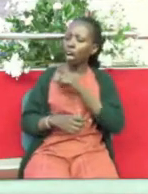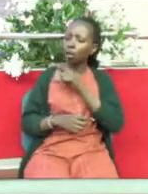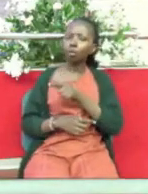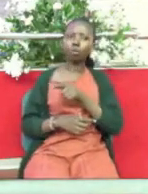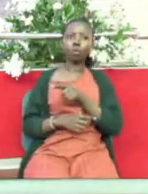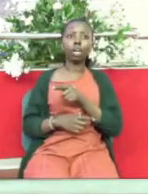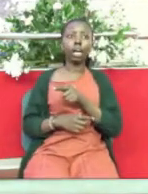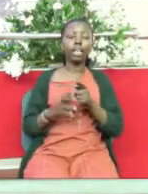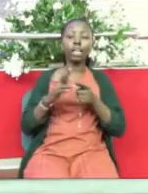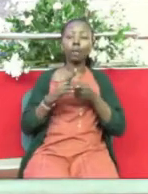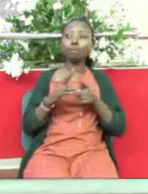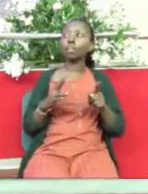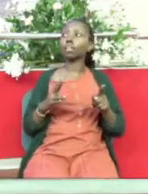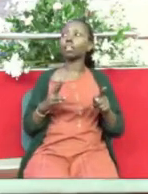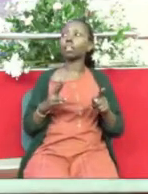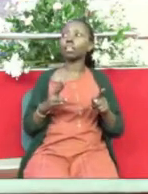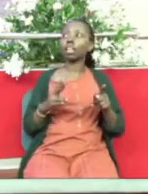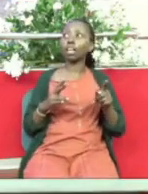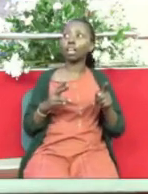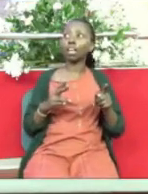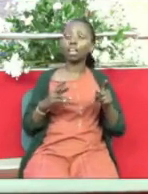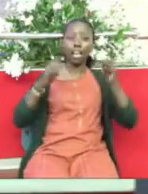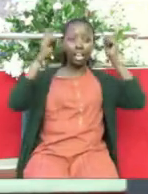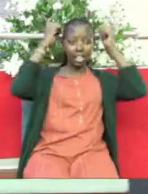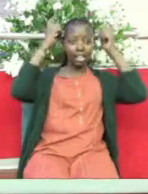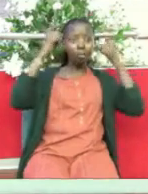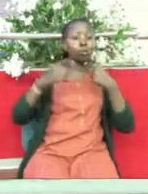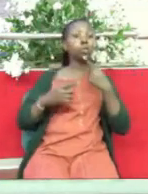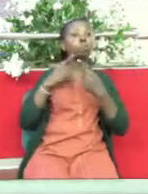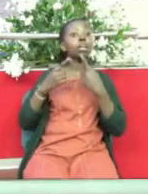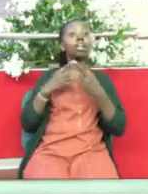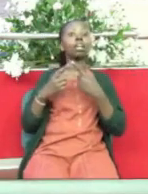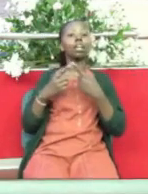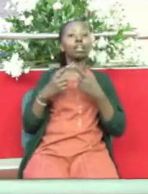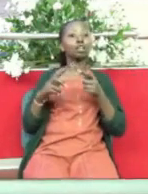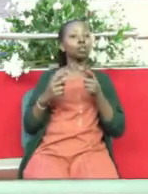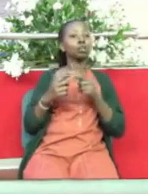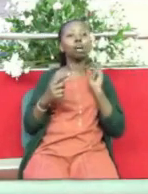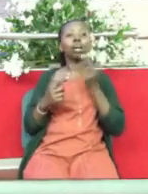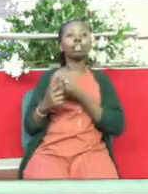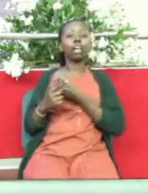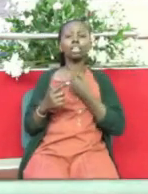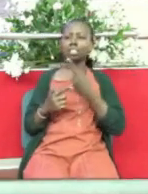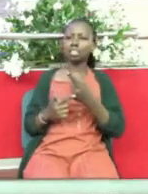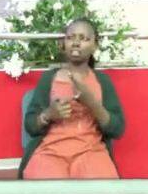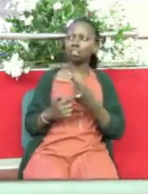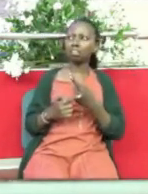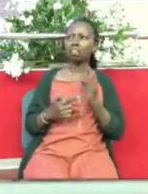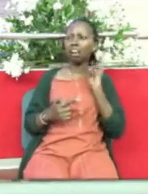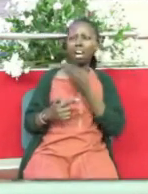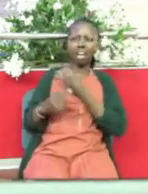And immediately, the whatevers spoke. Na papo hapo, mapepo yakaongea. And they said, sisi si